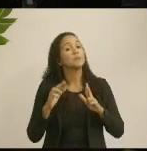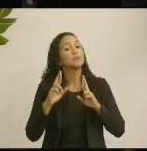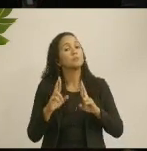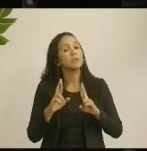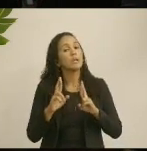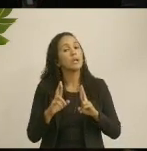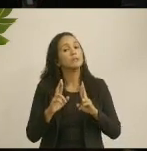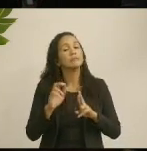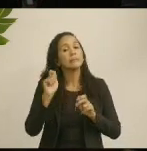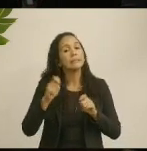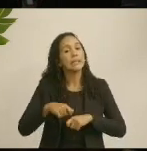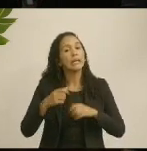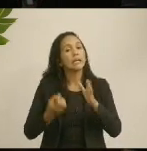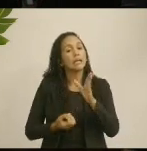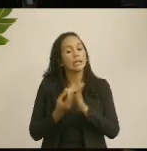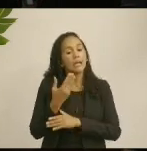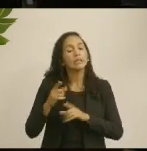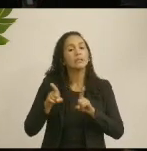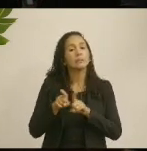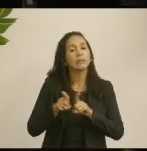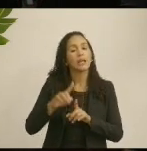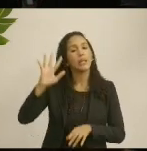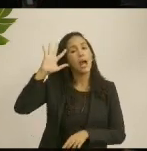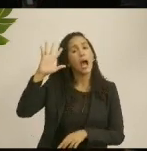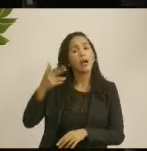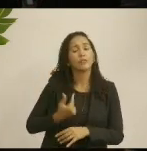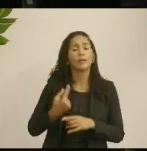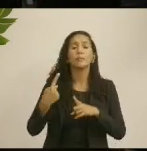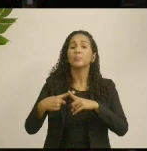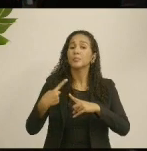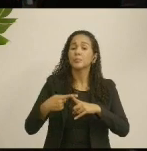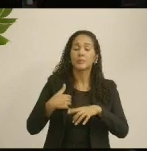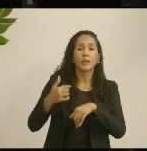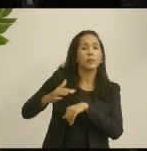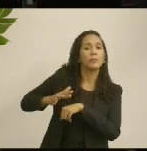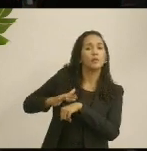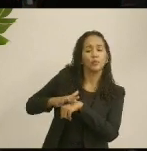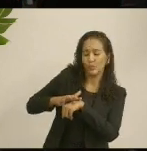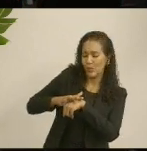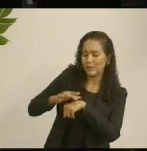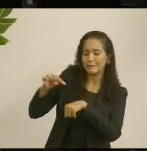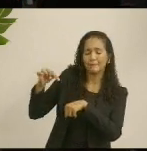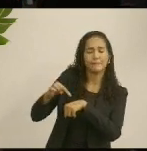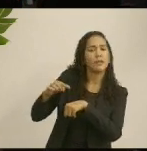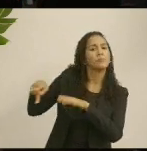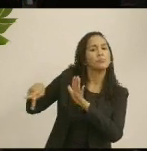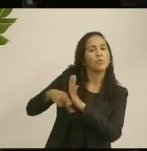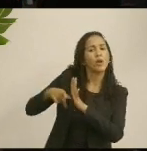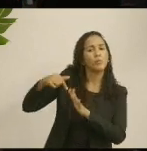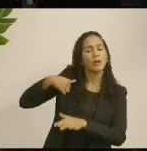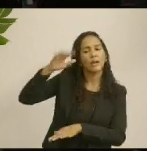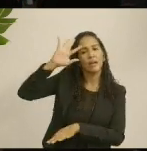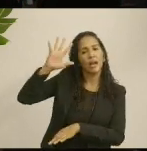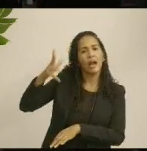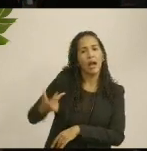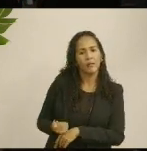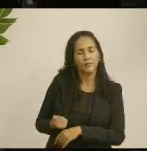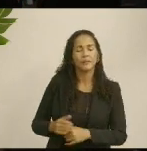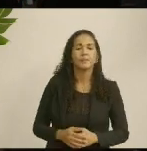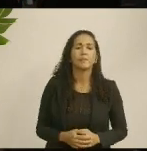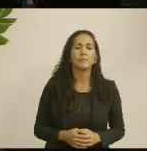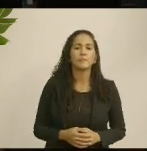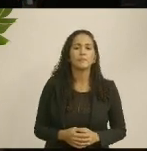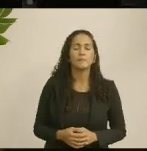hands, but you know, this is a disease that it's clearly sub-Saharan Africa and somehow northern and southern Africa.